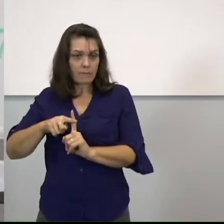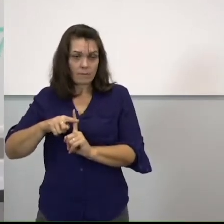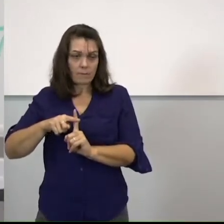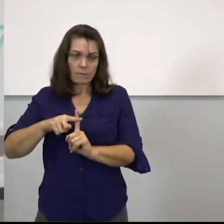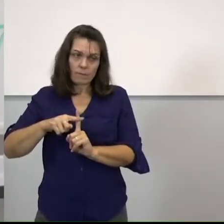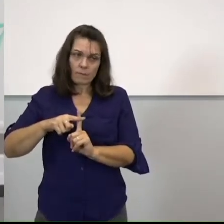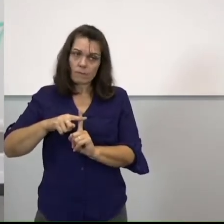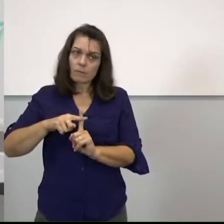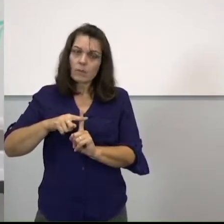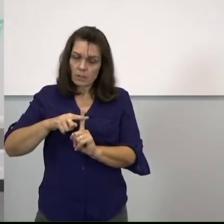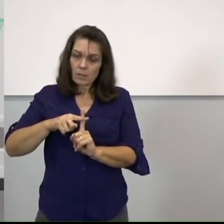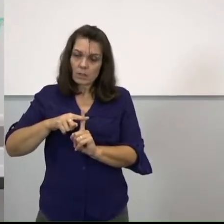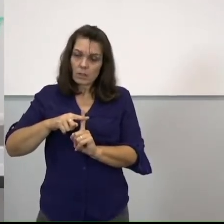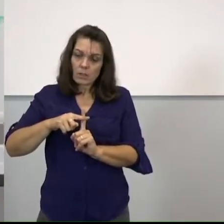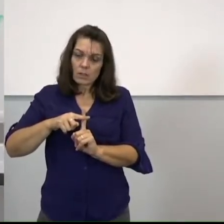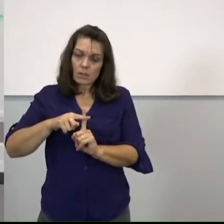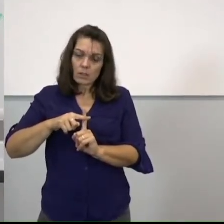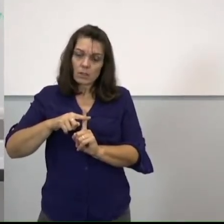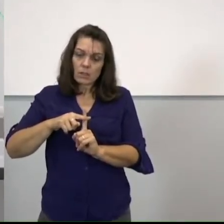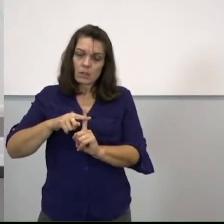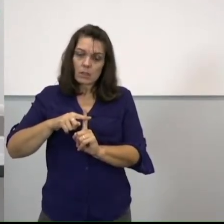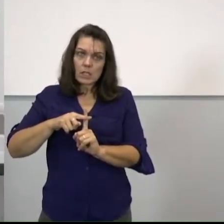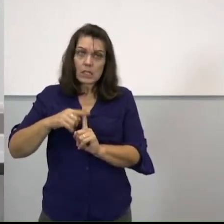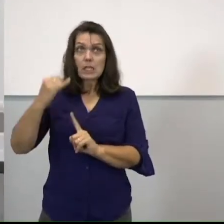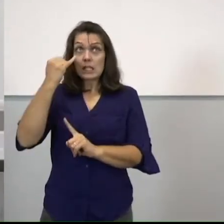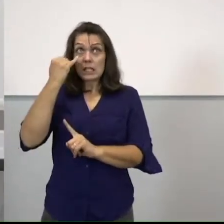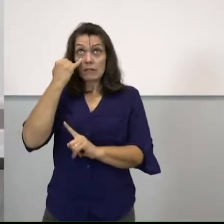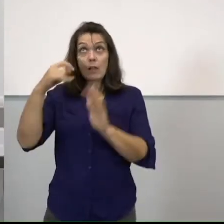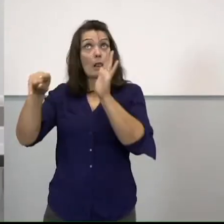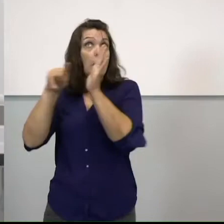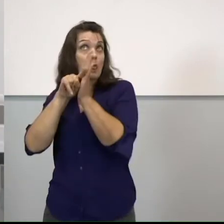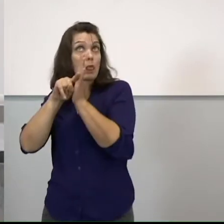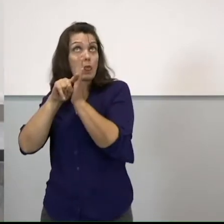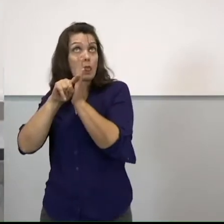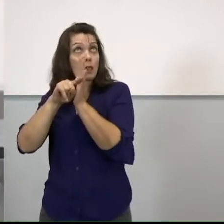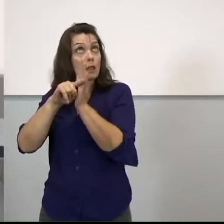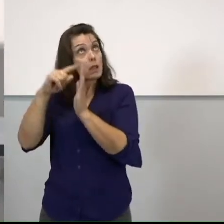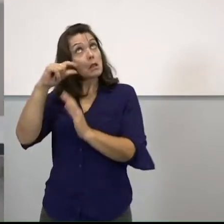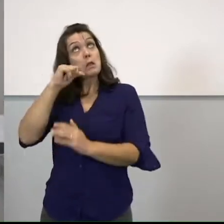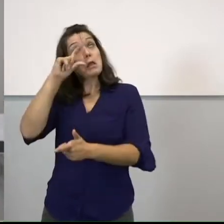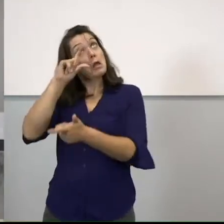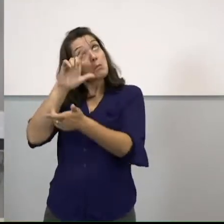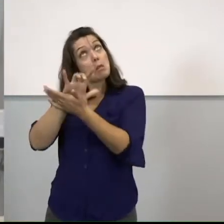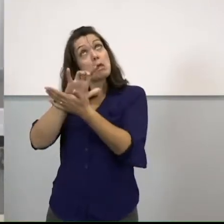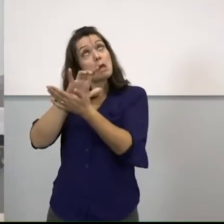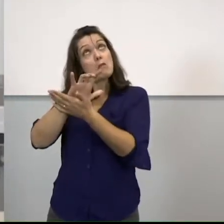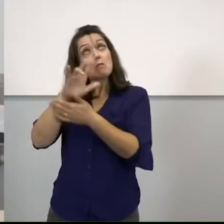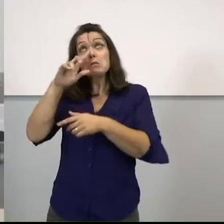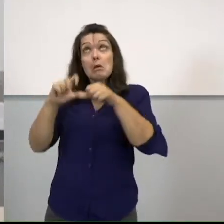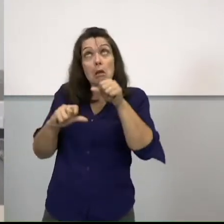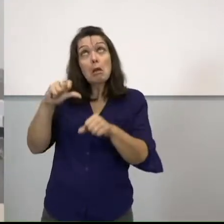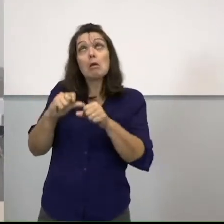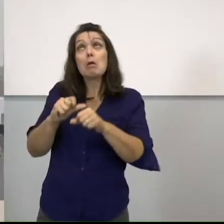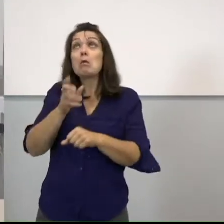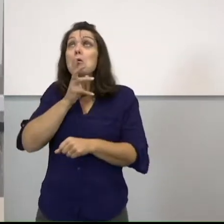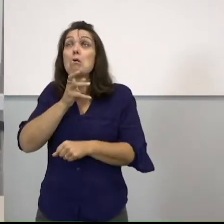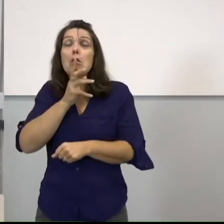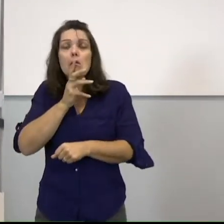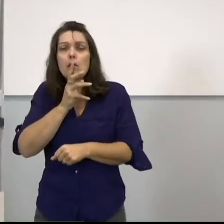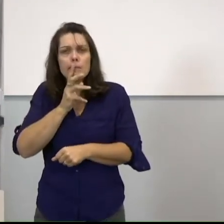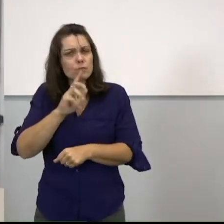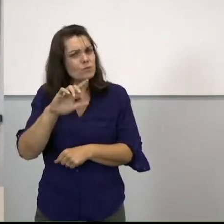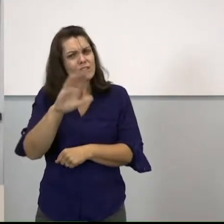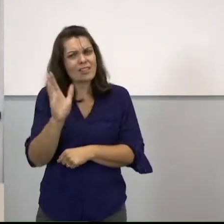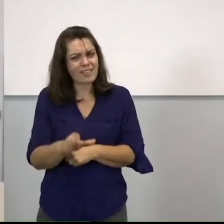no words of disbelief. No words of doubt should ever come out of your